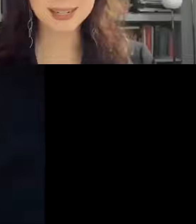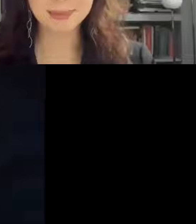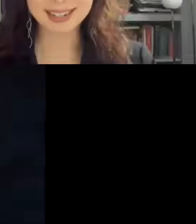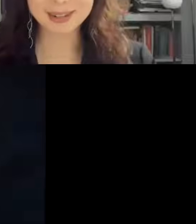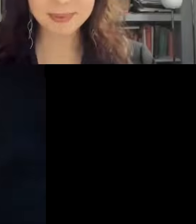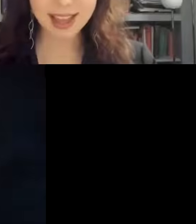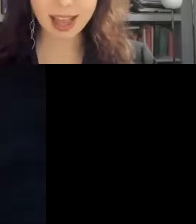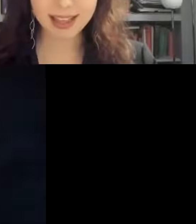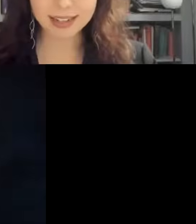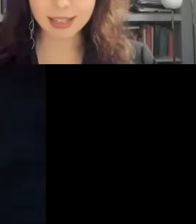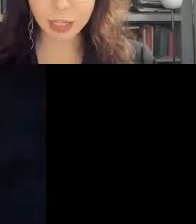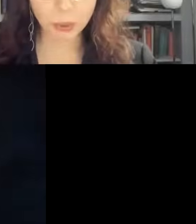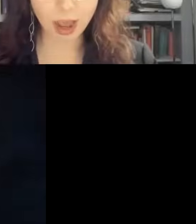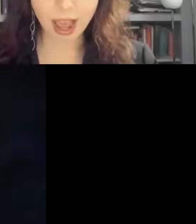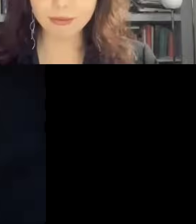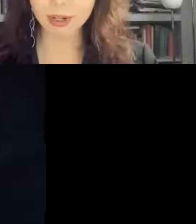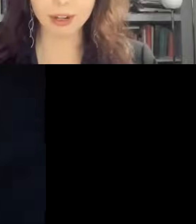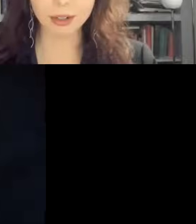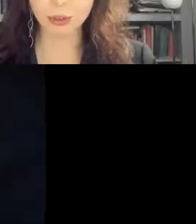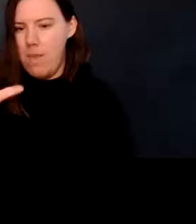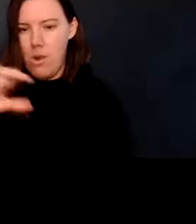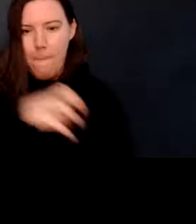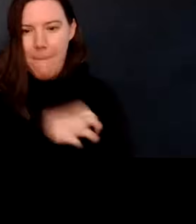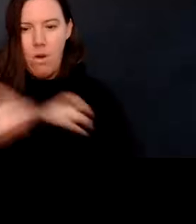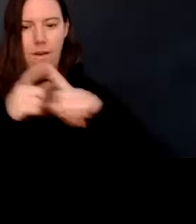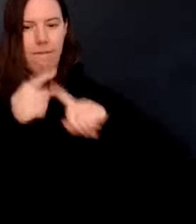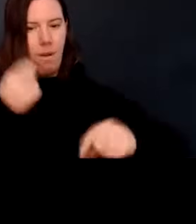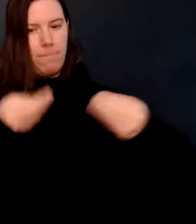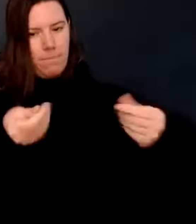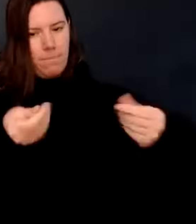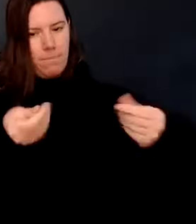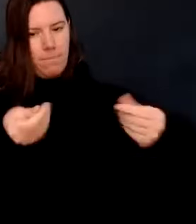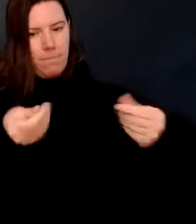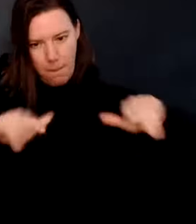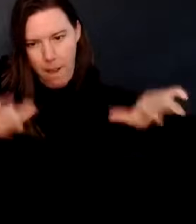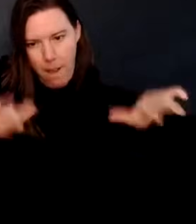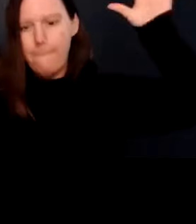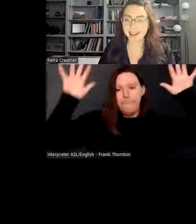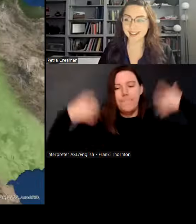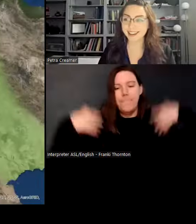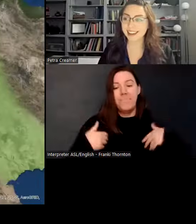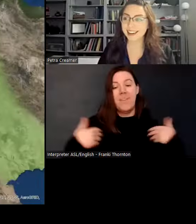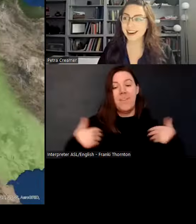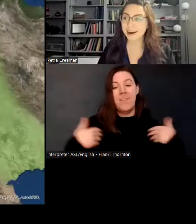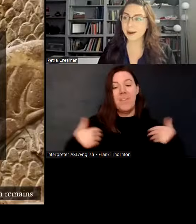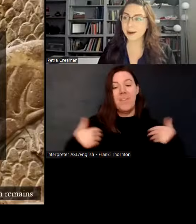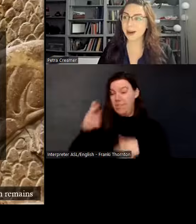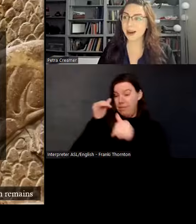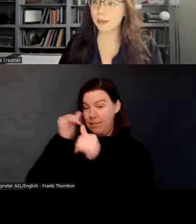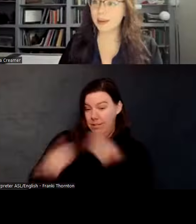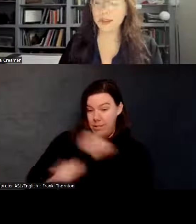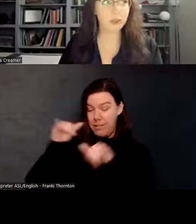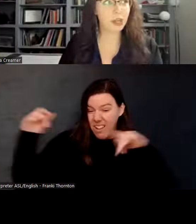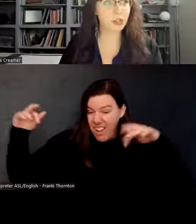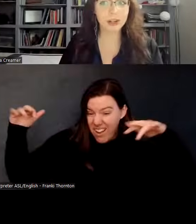so much, Sabrina. And thank you everyone who is here. This is a phenomenal turnout, quite frankly.